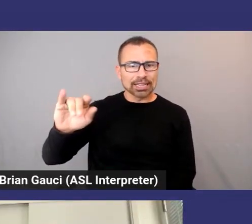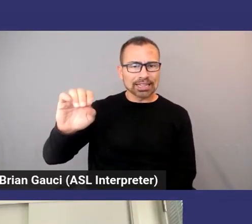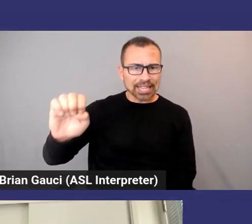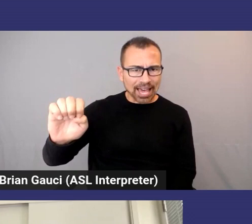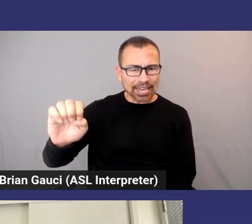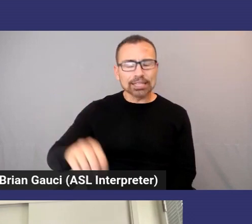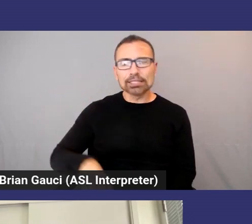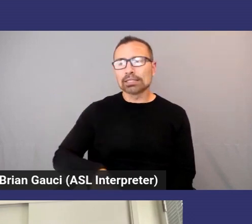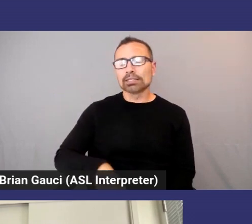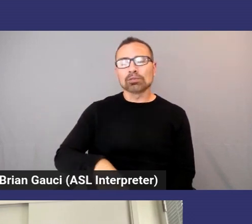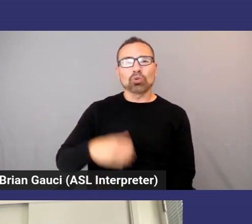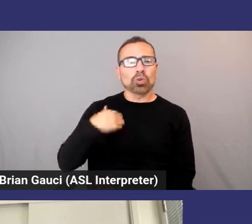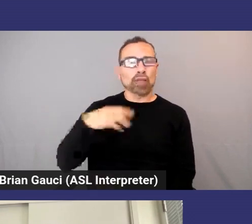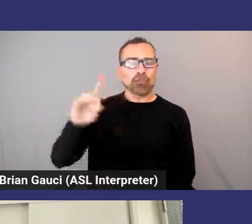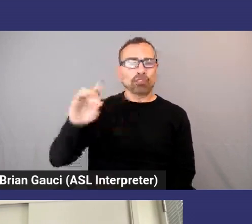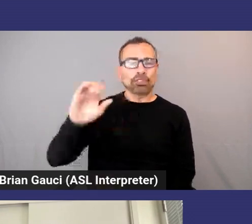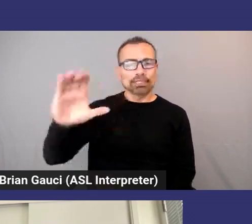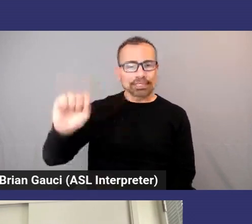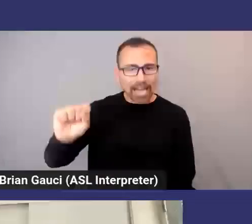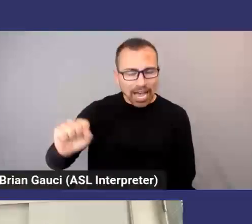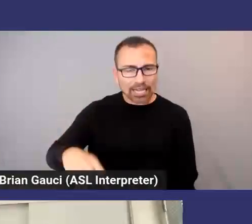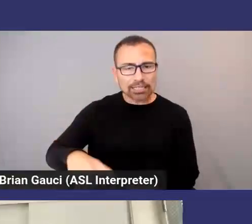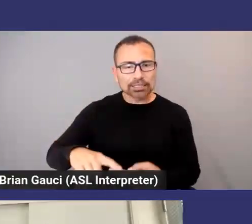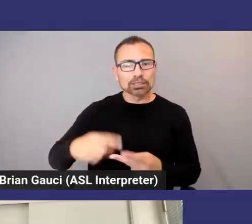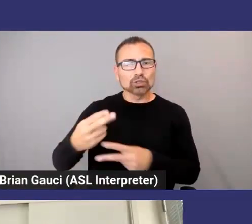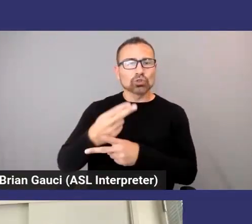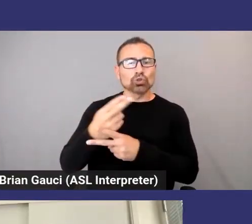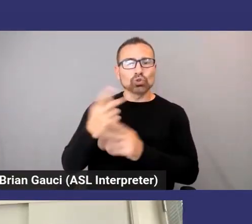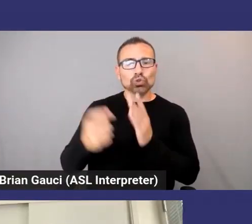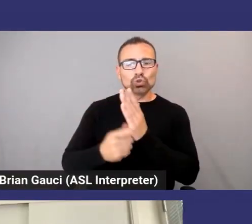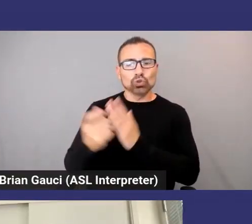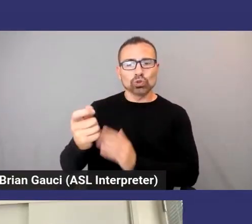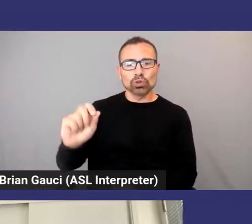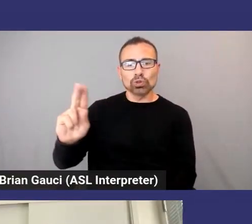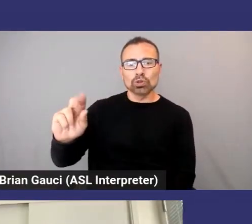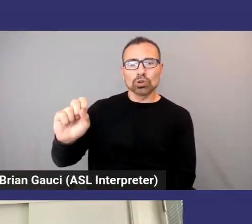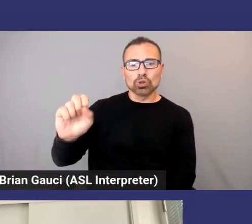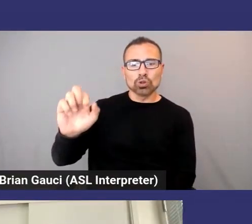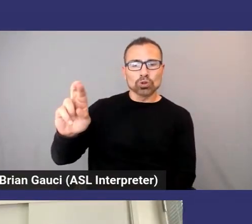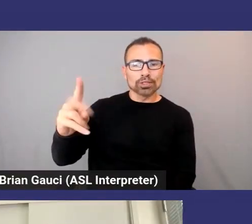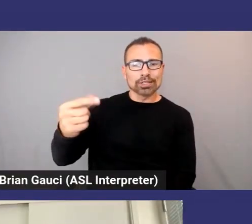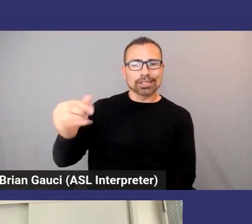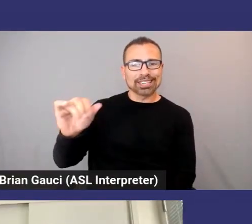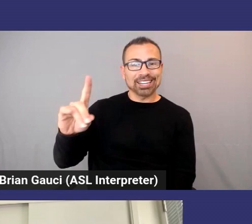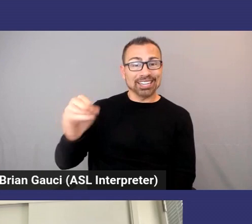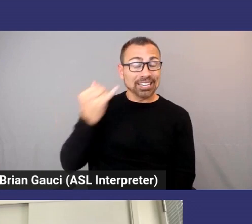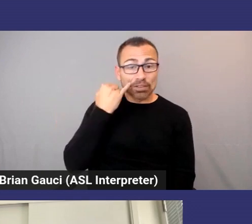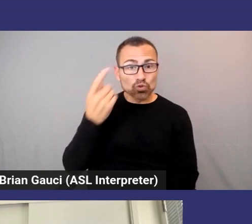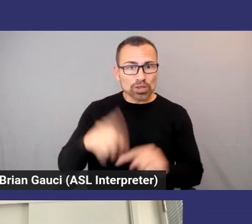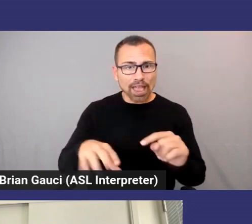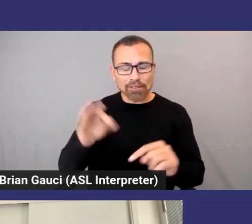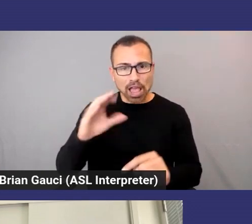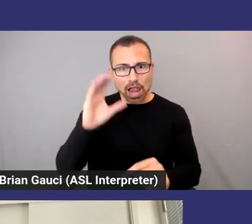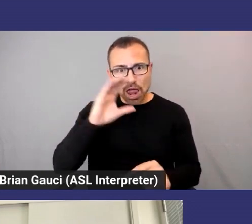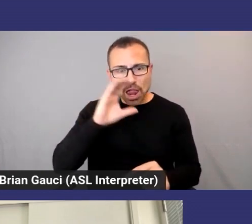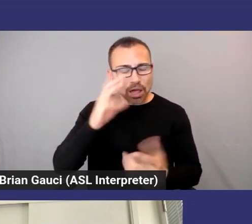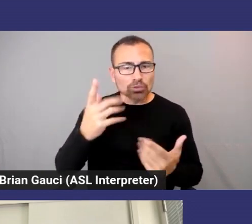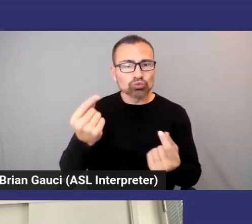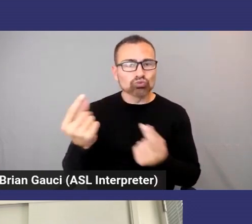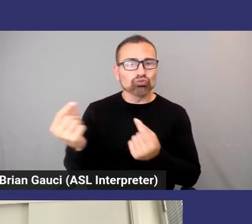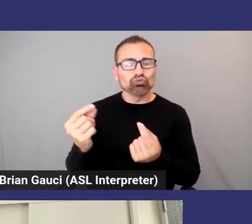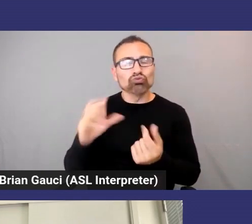user guide, you'll find it right there. But it's if you can't find it, navigate to the VPC portion, and then you'll be able to find it